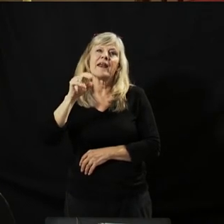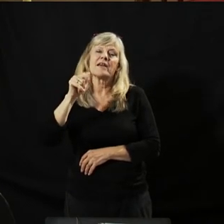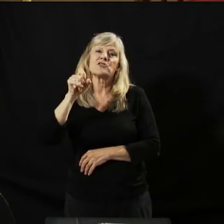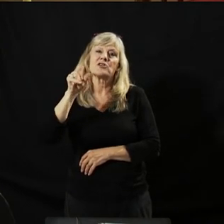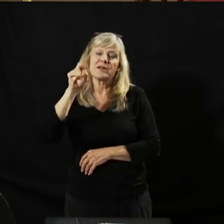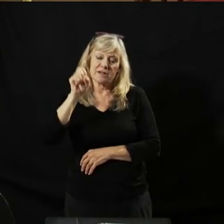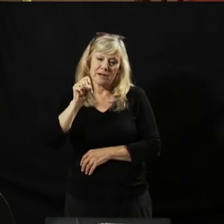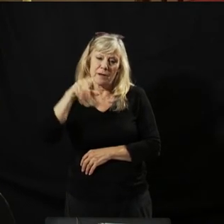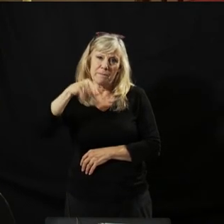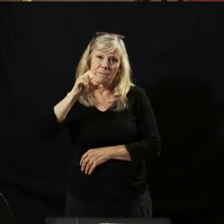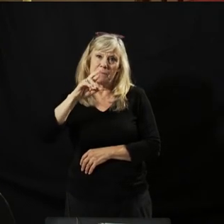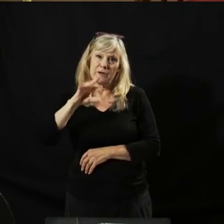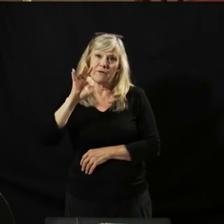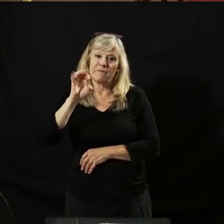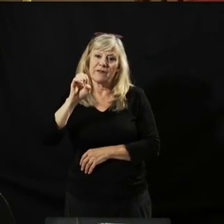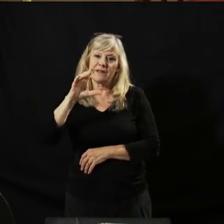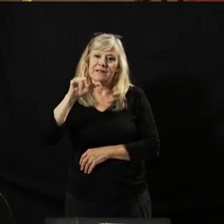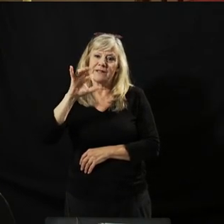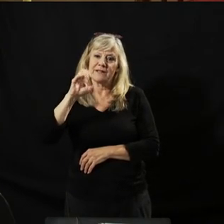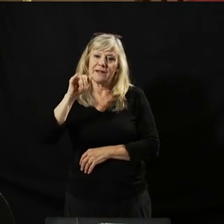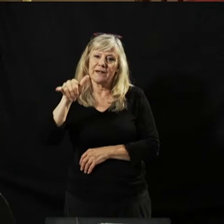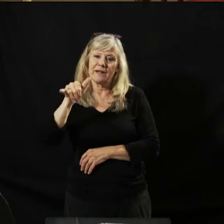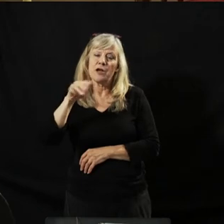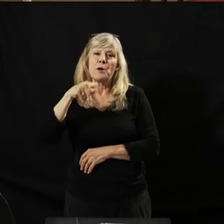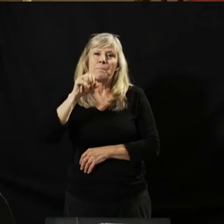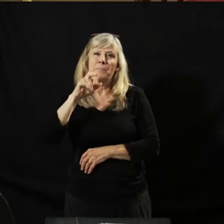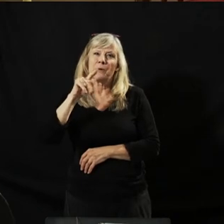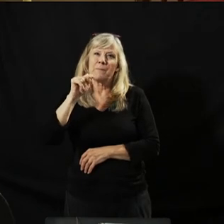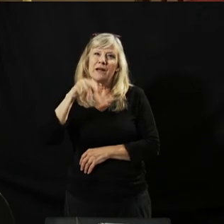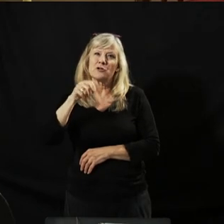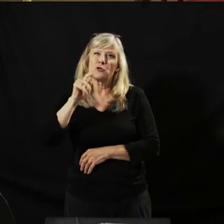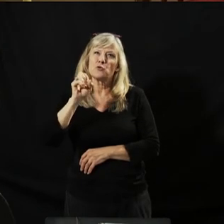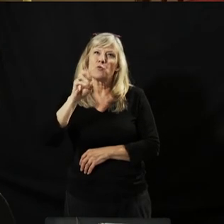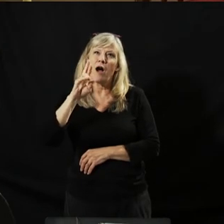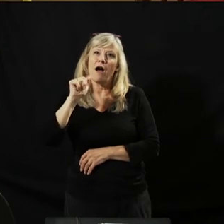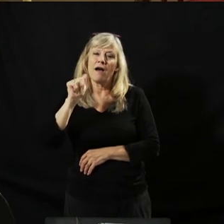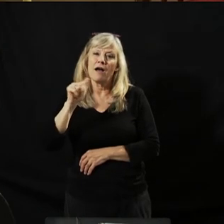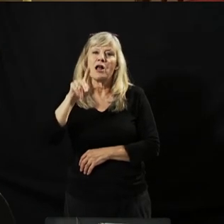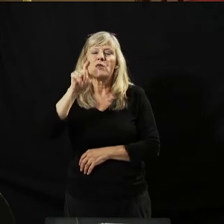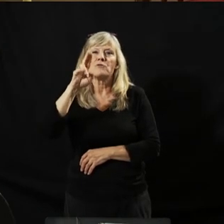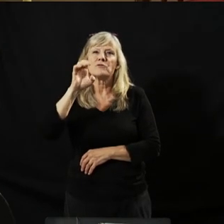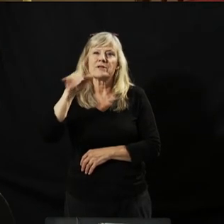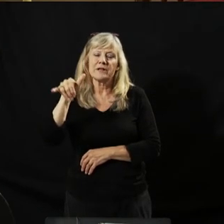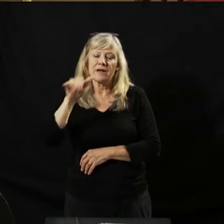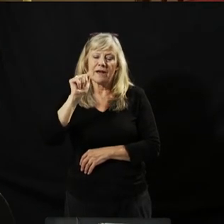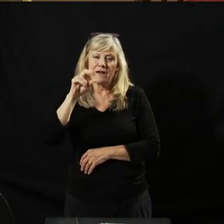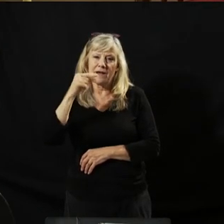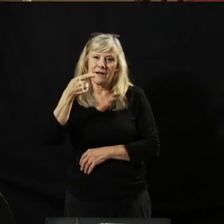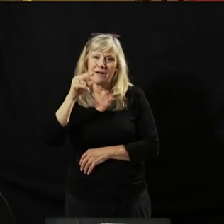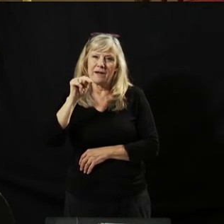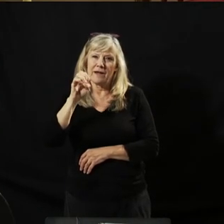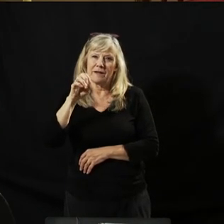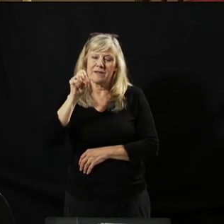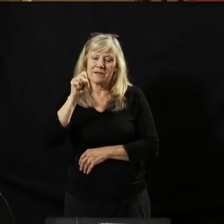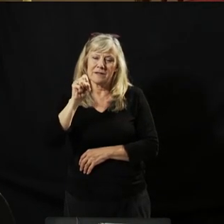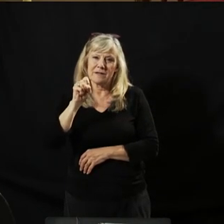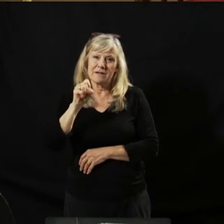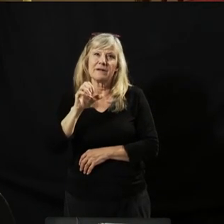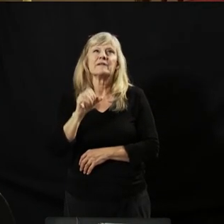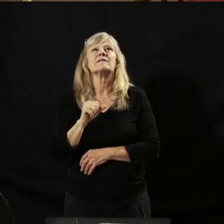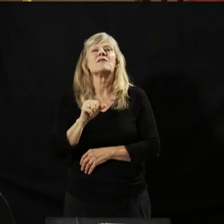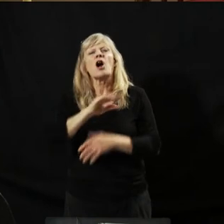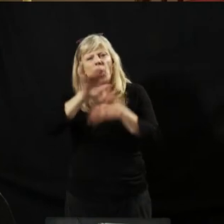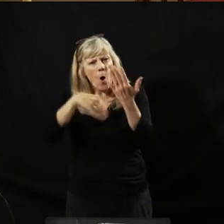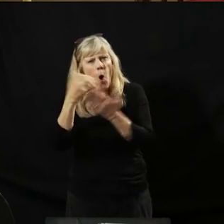Marcellinus, Peter, Felicity, Perpetua, Agatha, Lucy, Agnes, Cecilia, Anastasia, and all